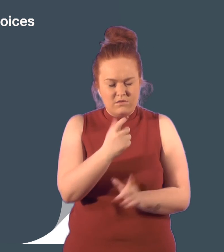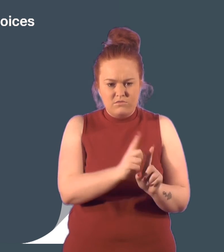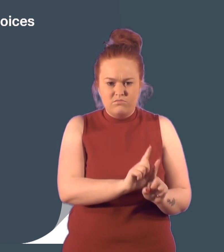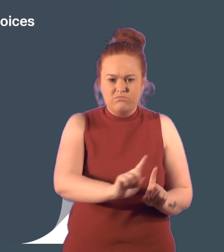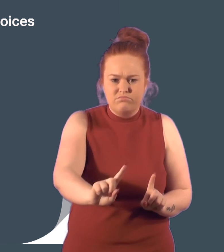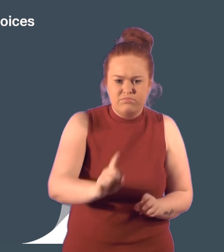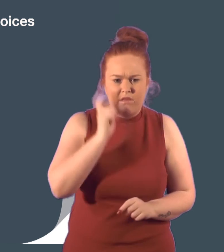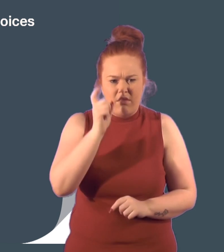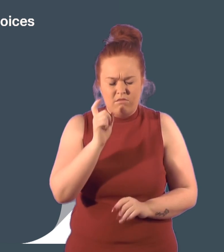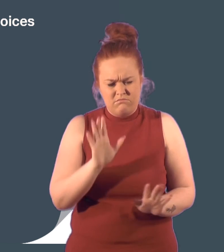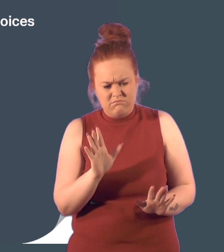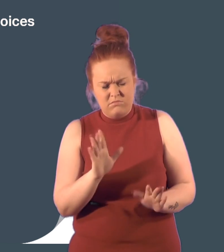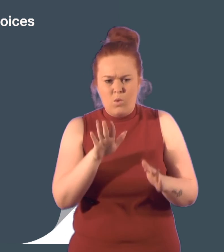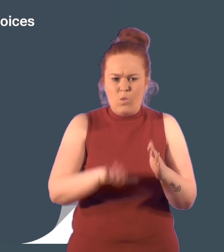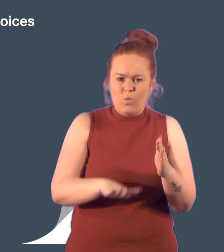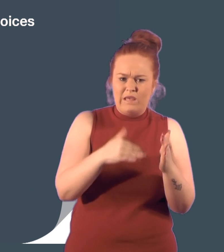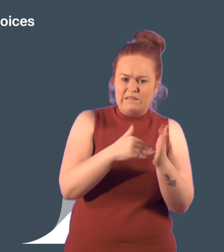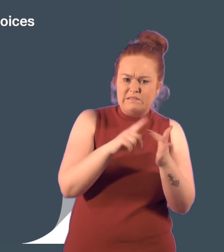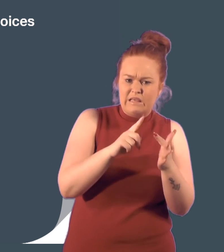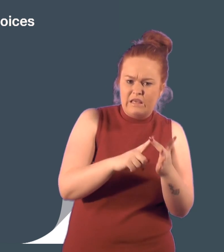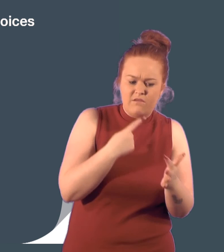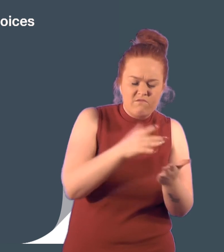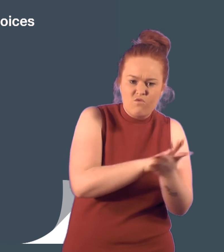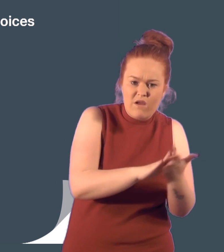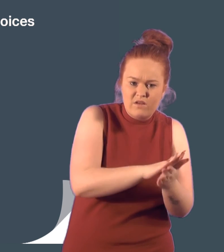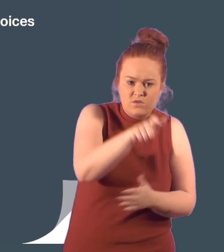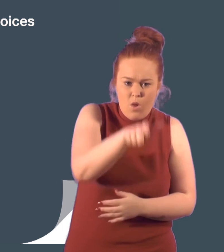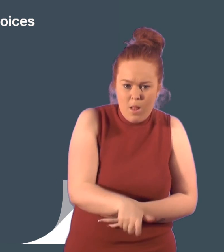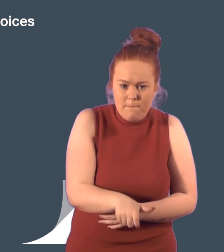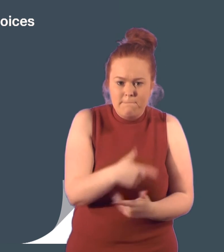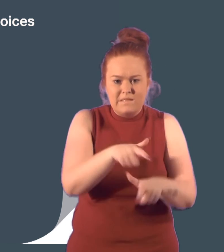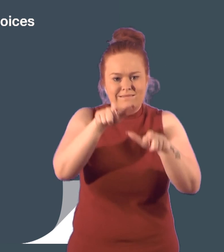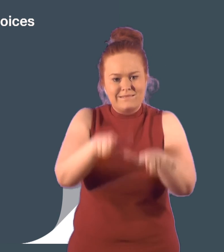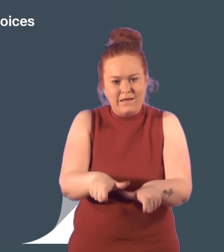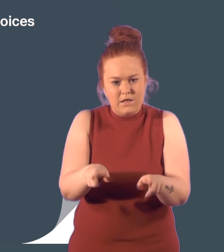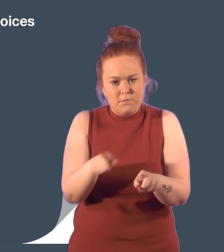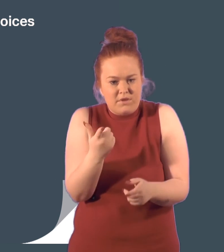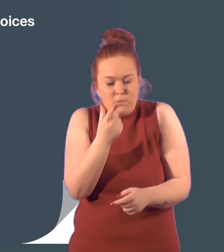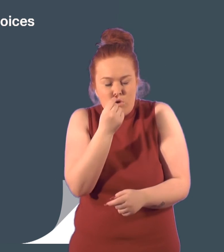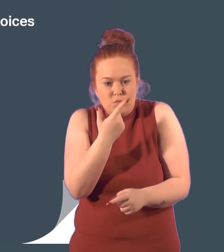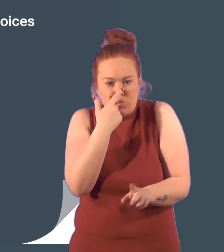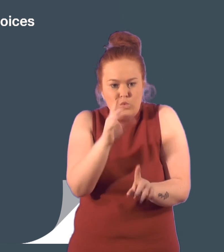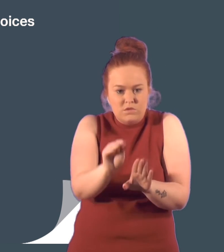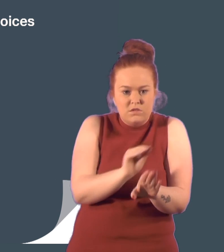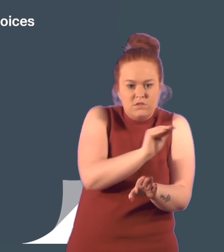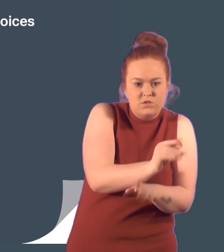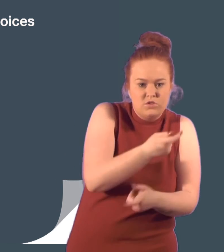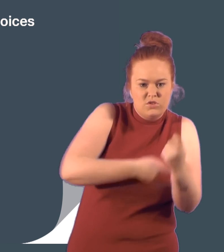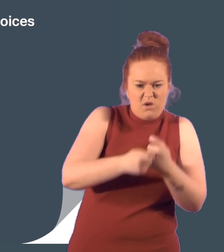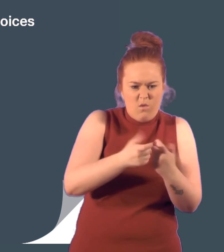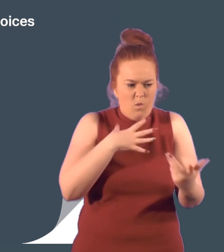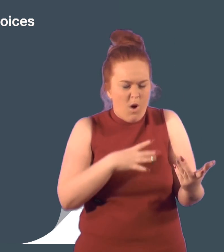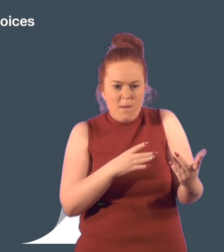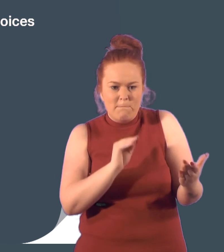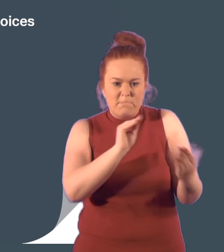forgiveness column and she just stayed there. But there's also the possibility that she could go backwards to the revenge column and find herself feeling very angry about what's